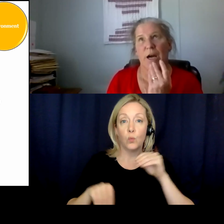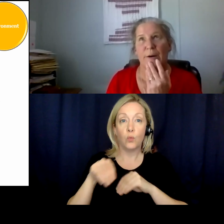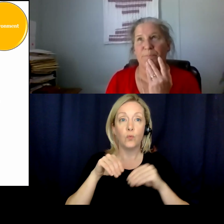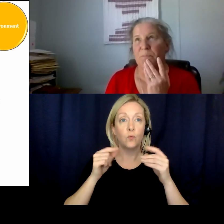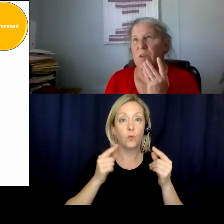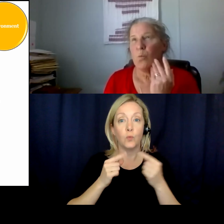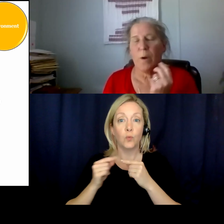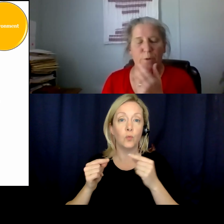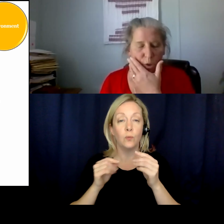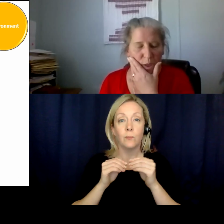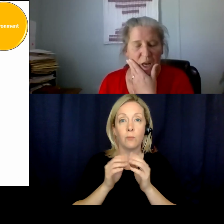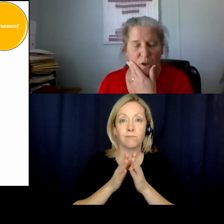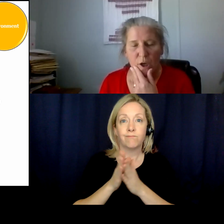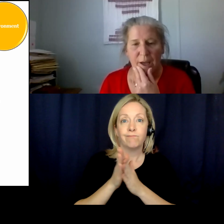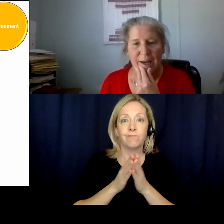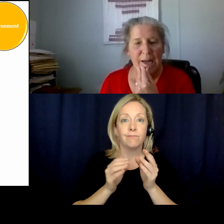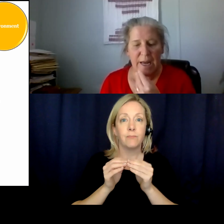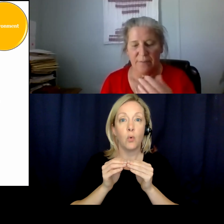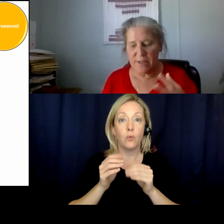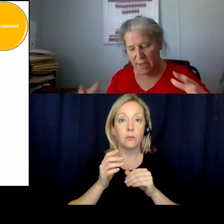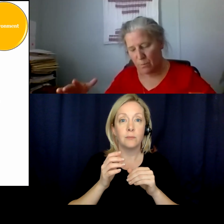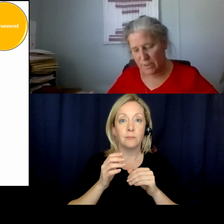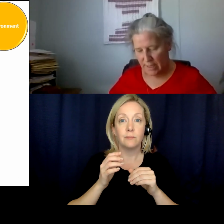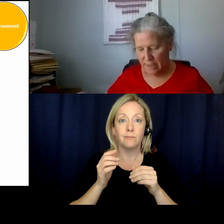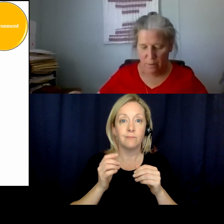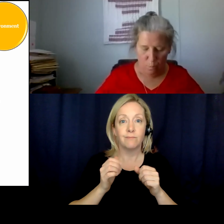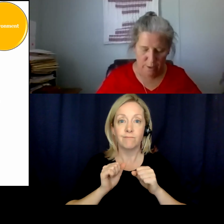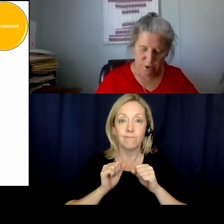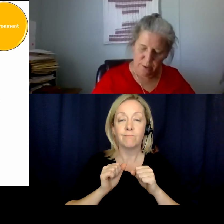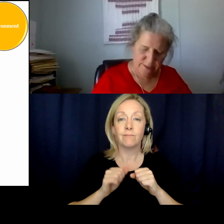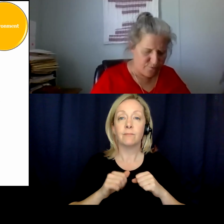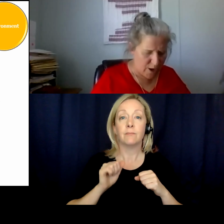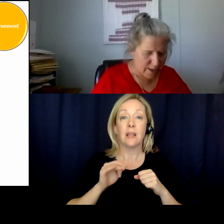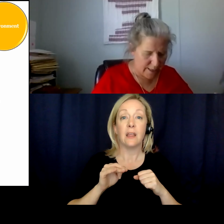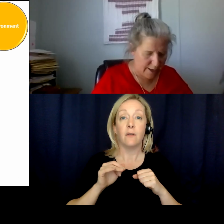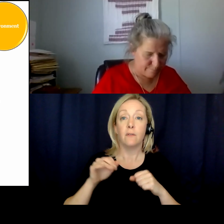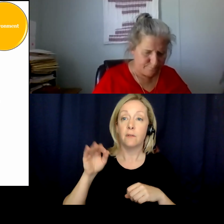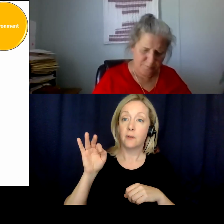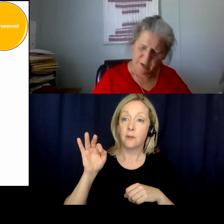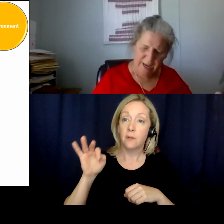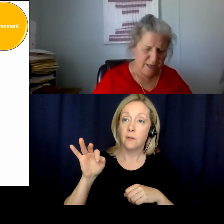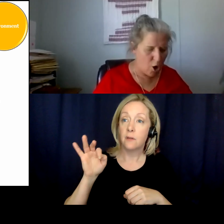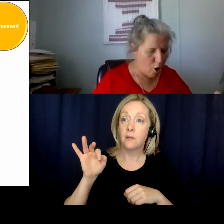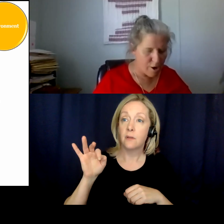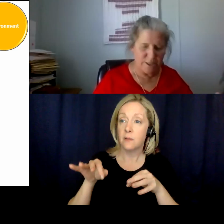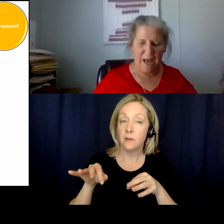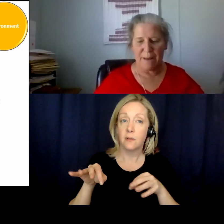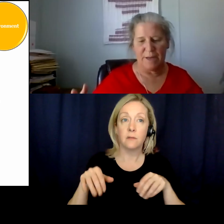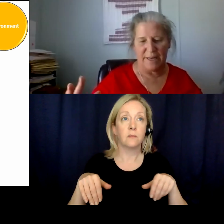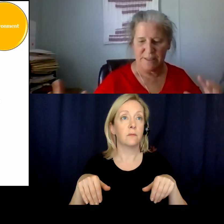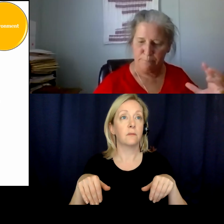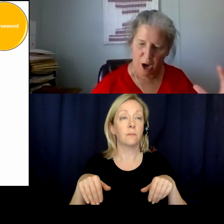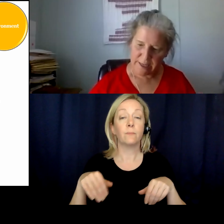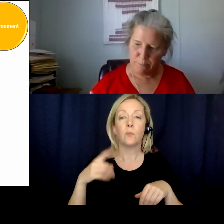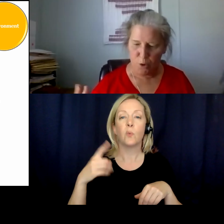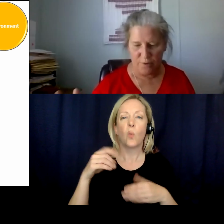teach, we would do a lot of cooking. And this kid was in a wheelchair. He's very, he had a hard time